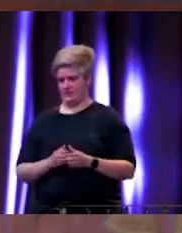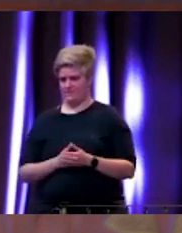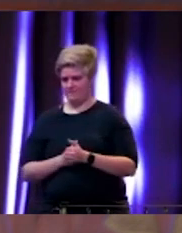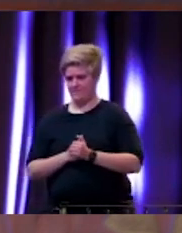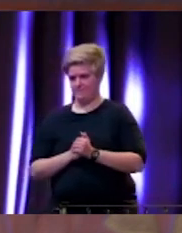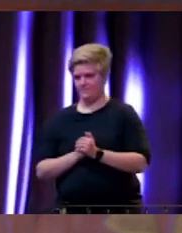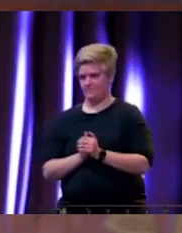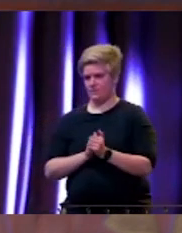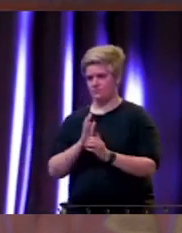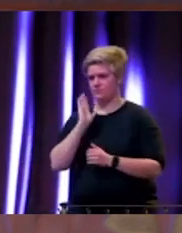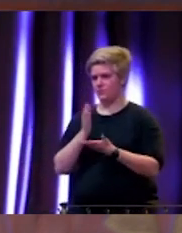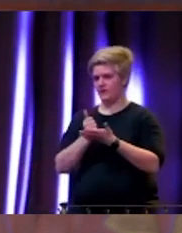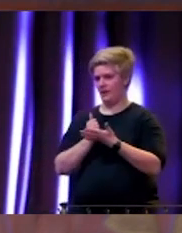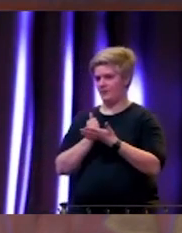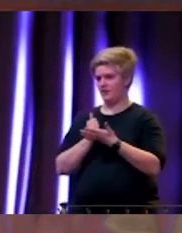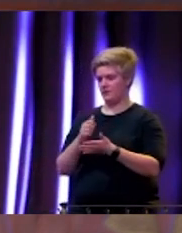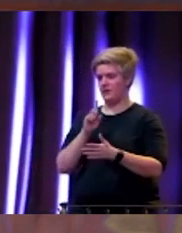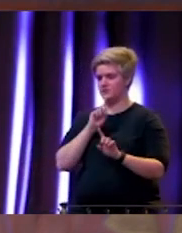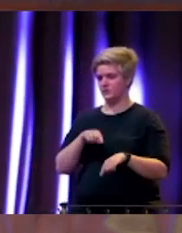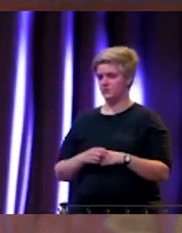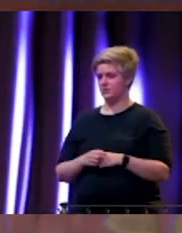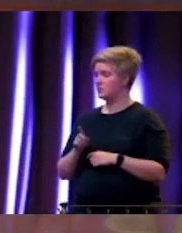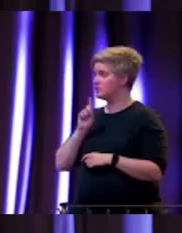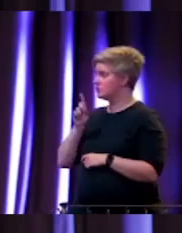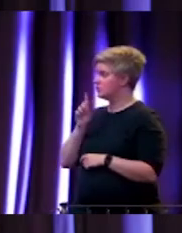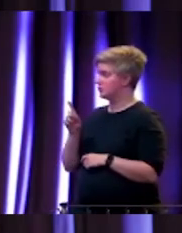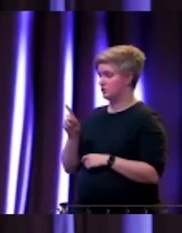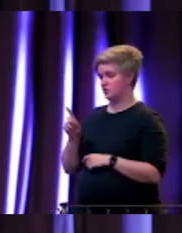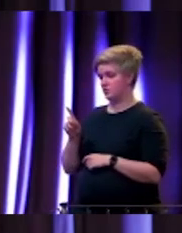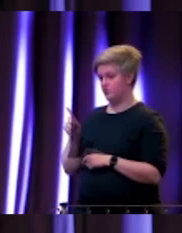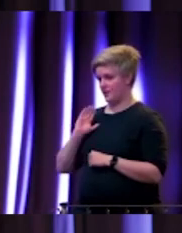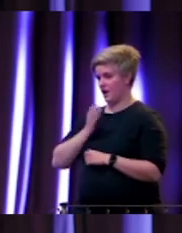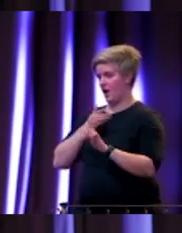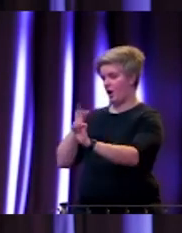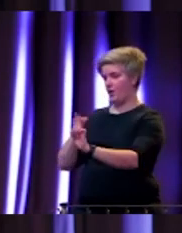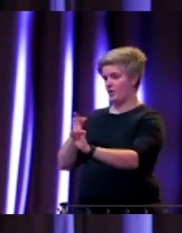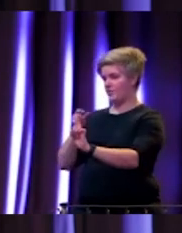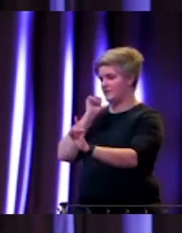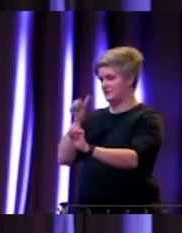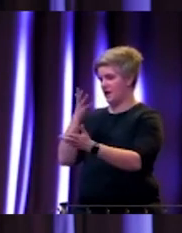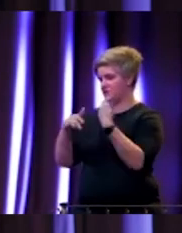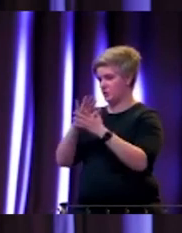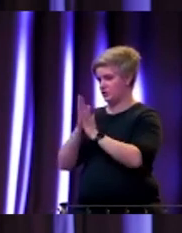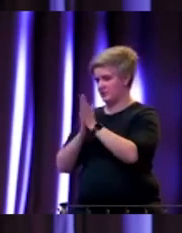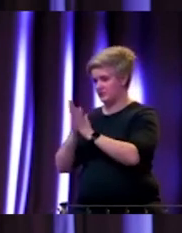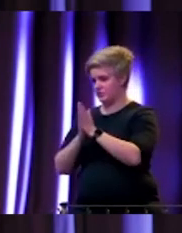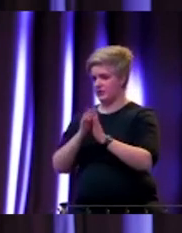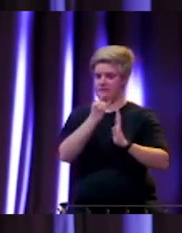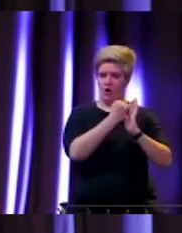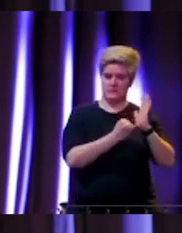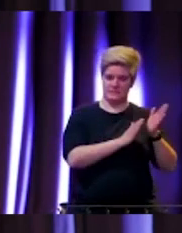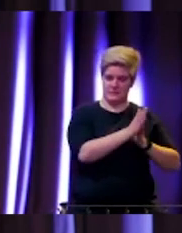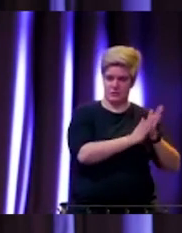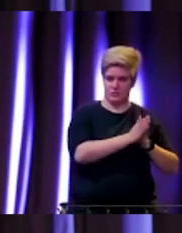specifically would help me answer. Our mission is not socially driven, it's artistically driven. And while I